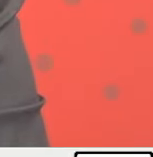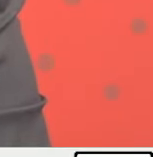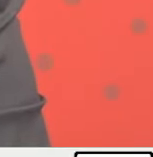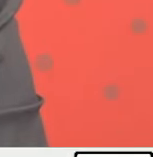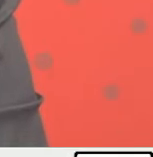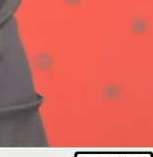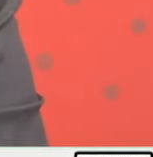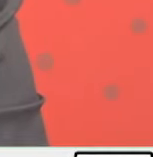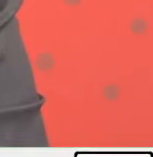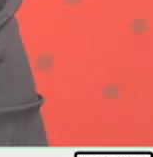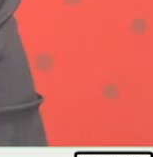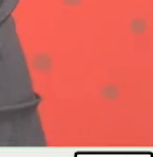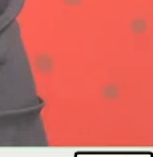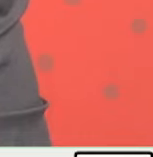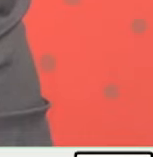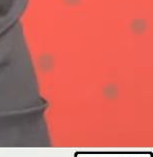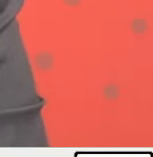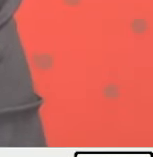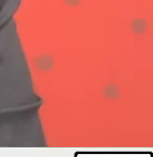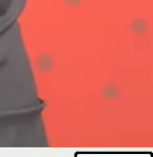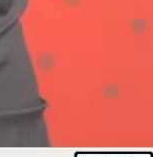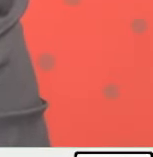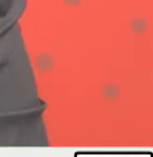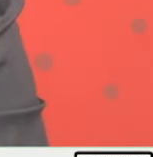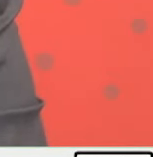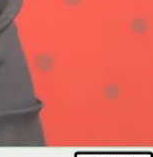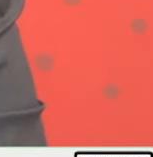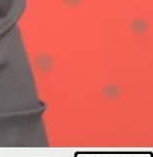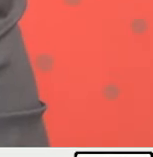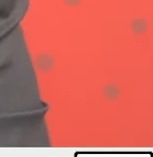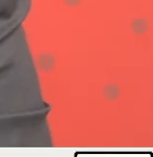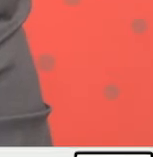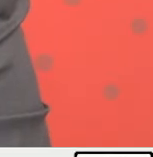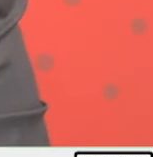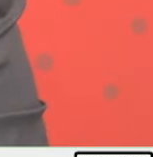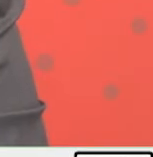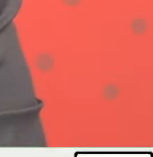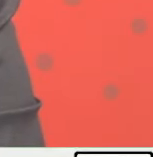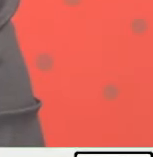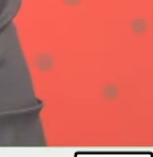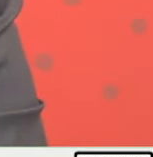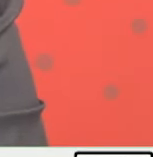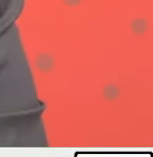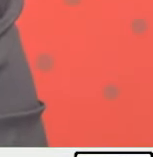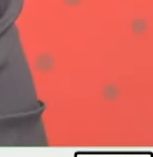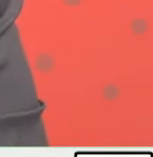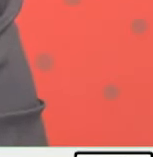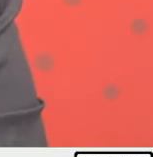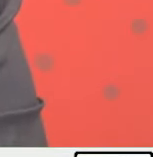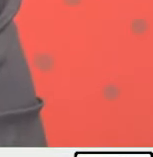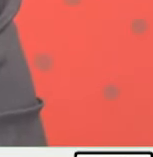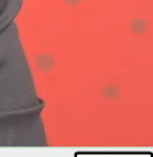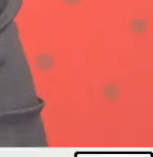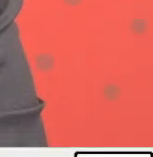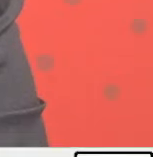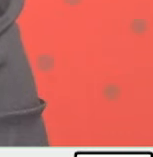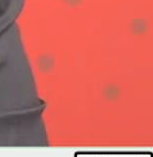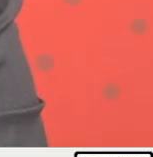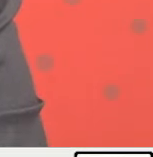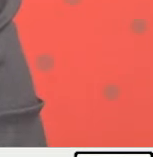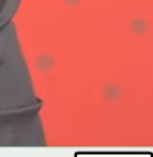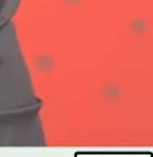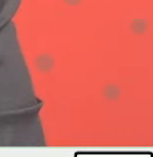vision for something very important that you'd want to achieve within your